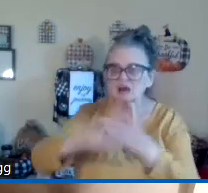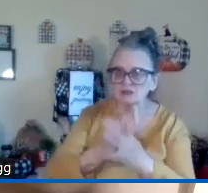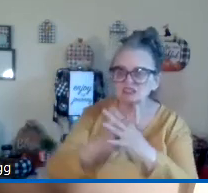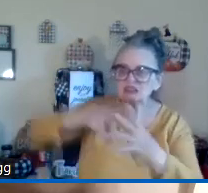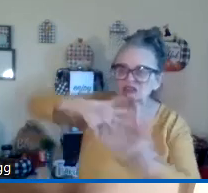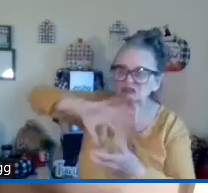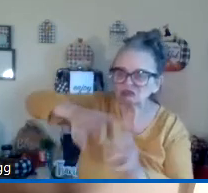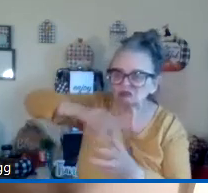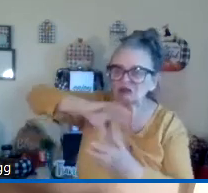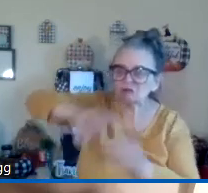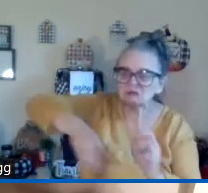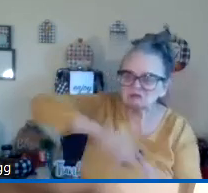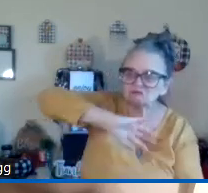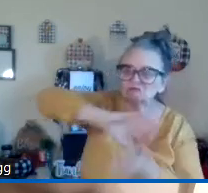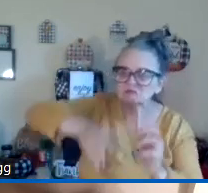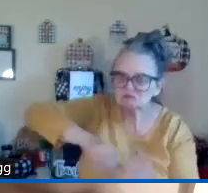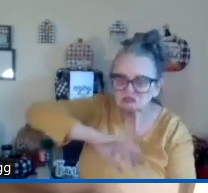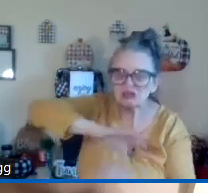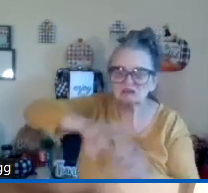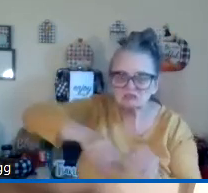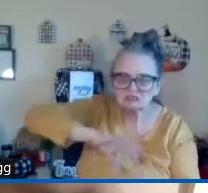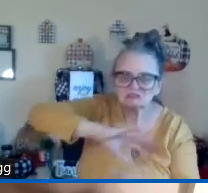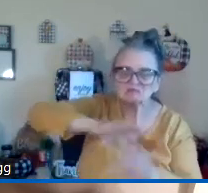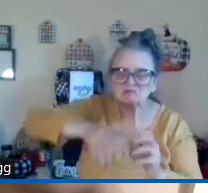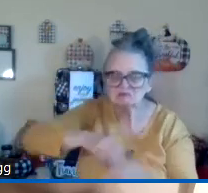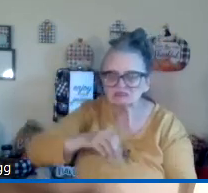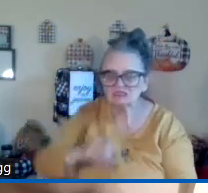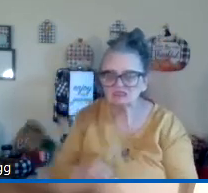be rich in the end.